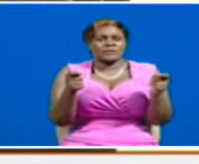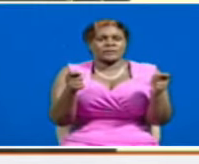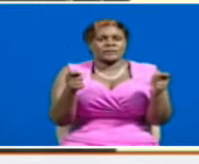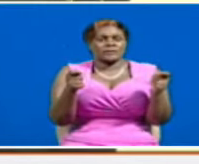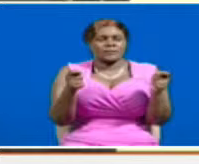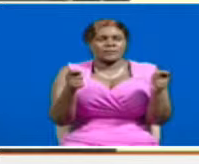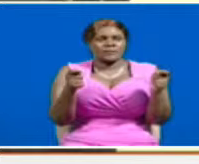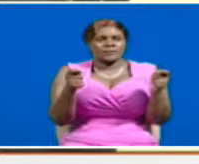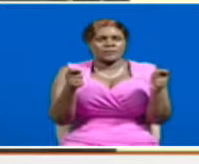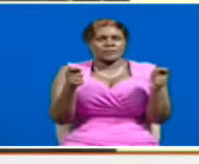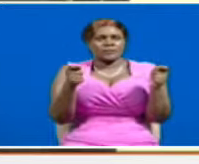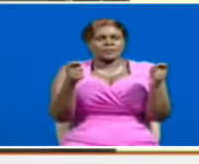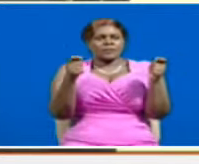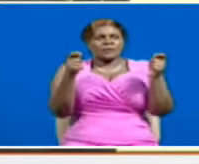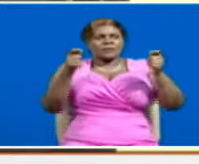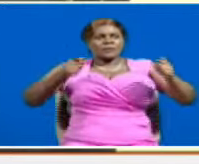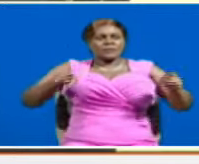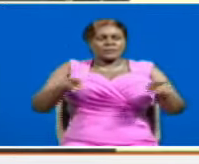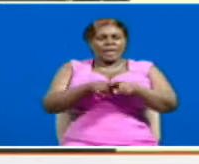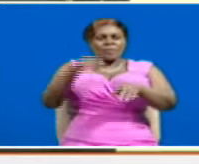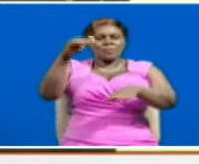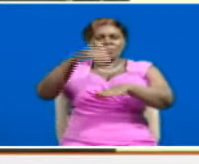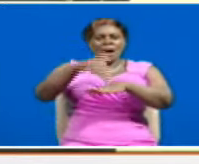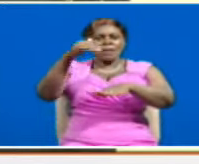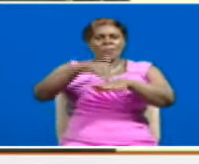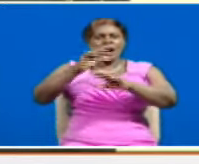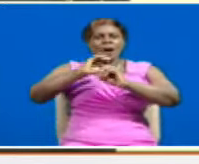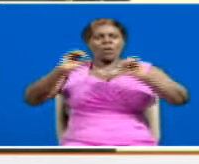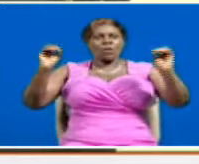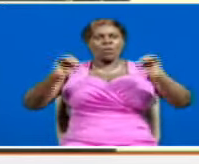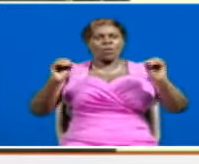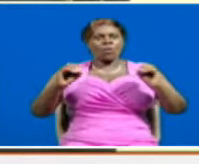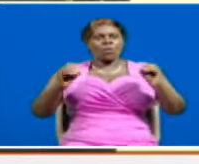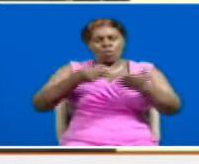Hospital and the non-interference with